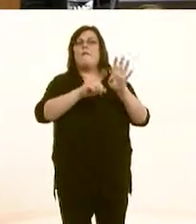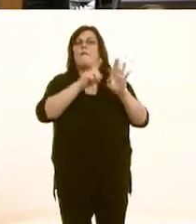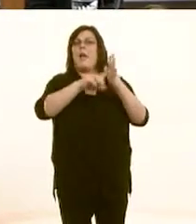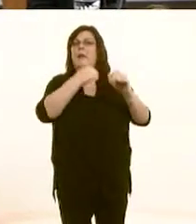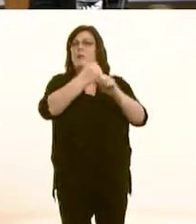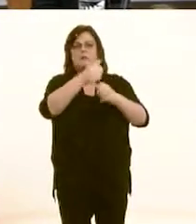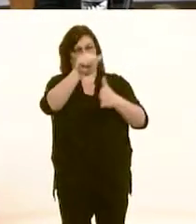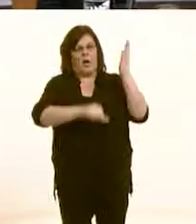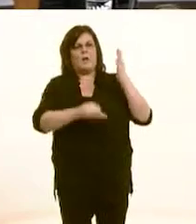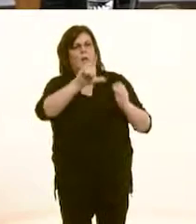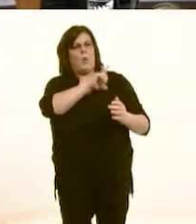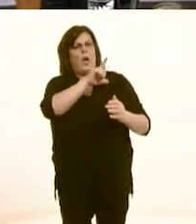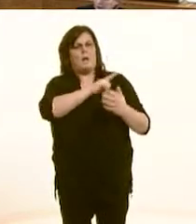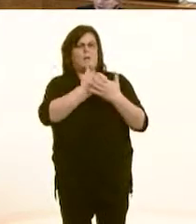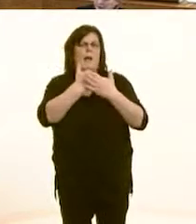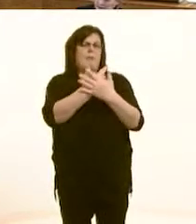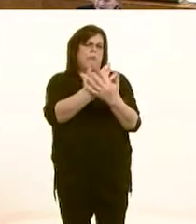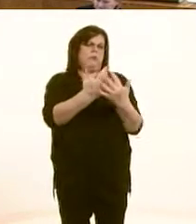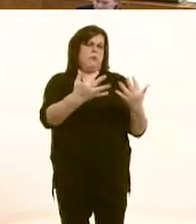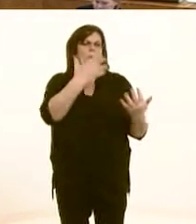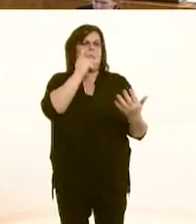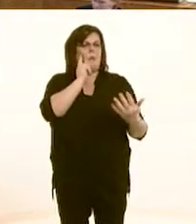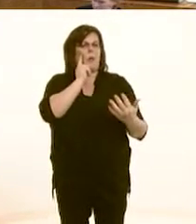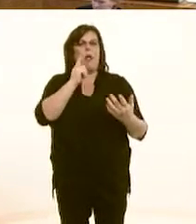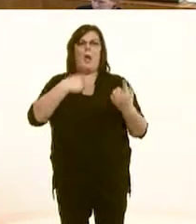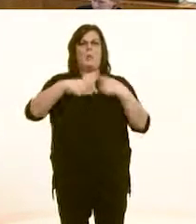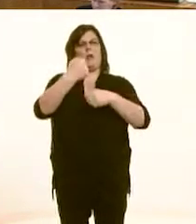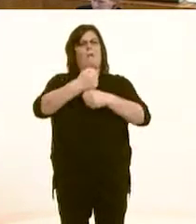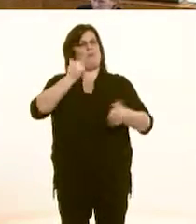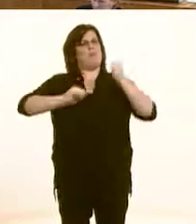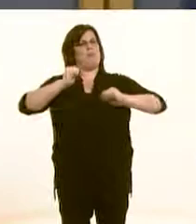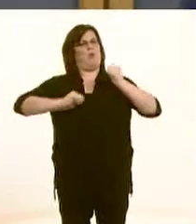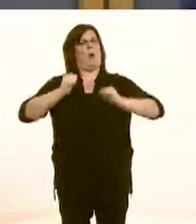helped many, many thousands of people, and we as a government are proud of what it's achieved.